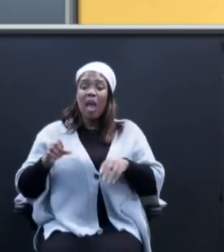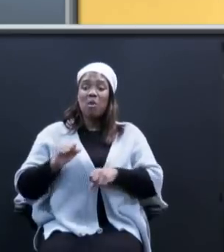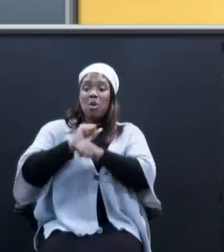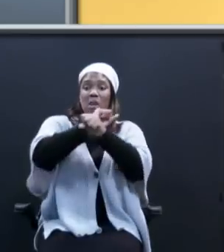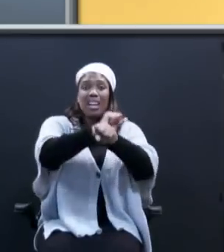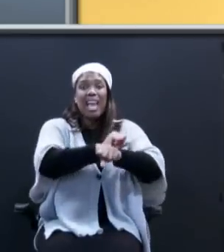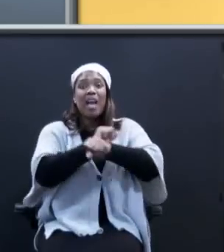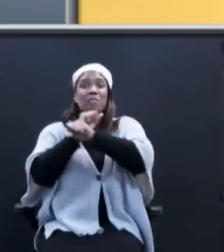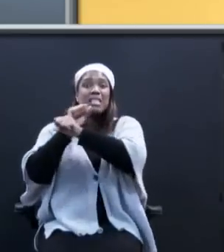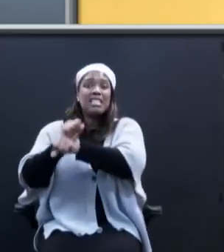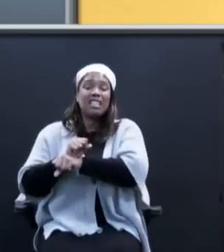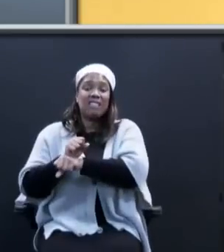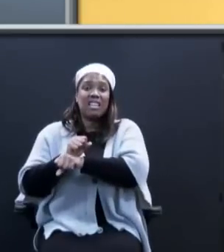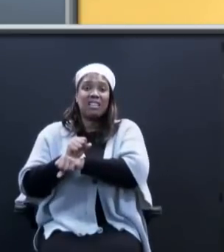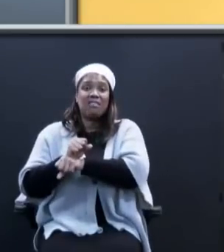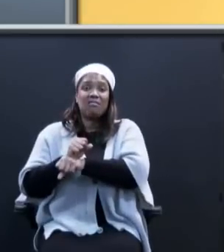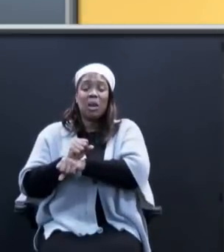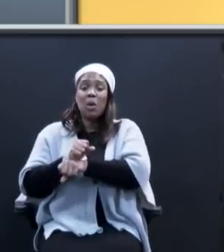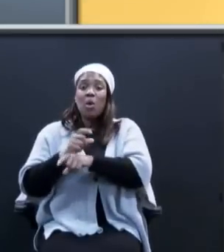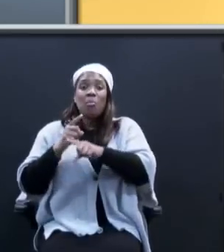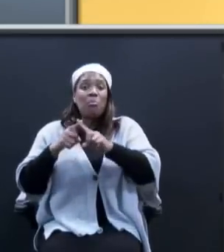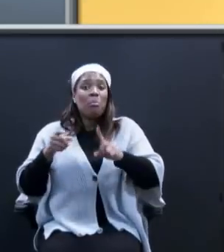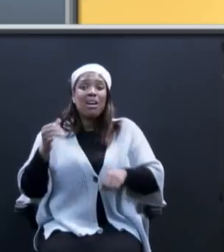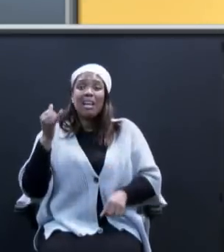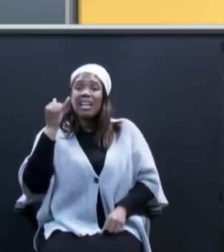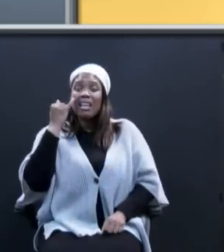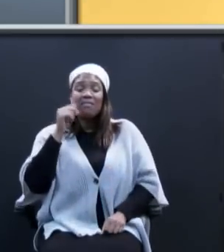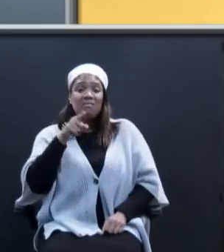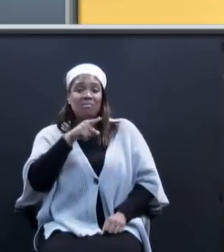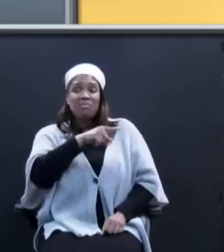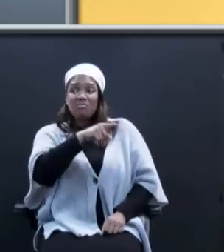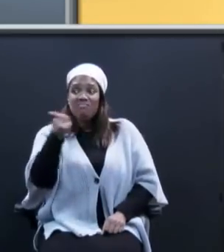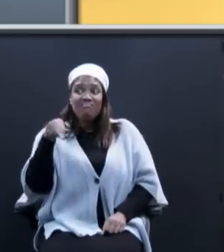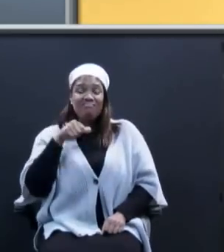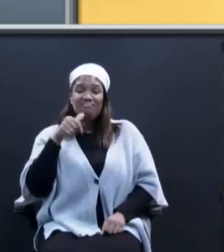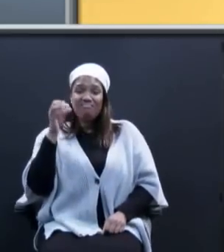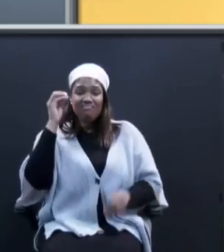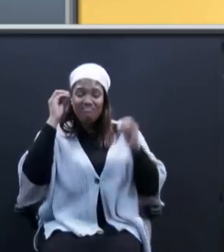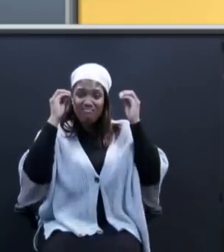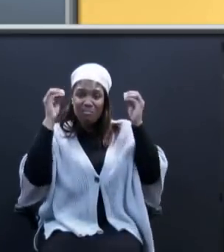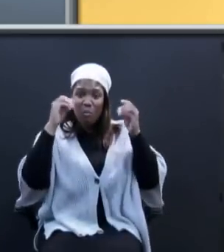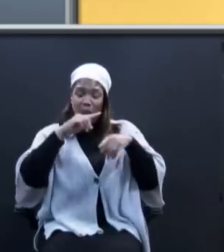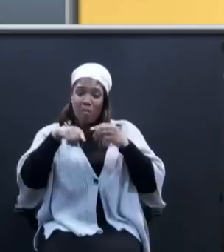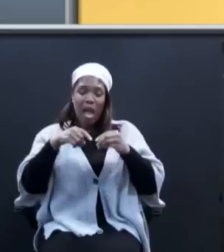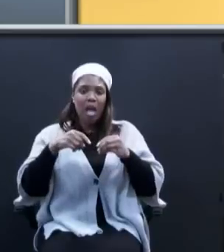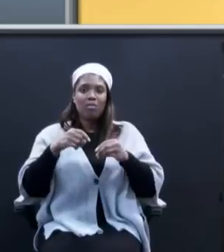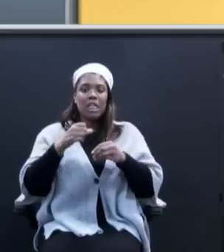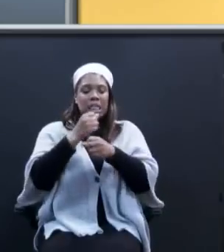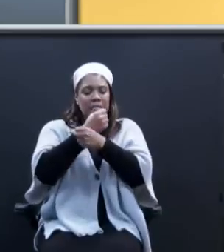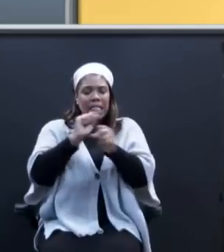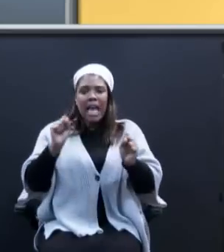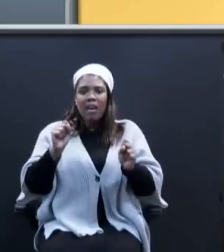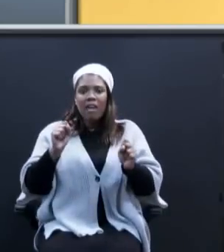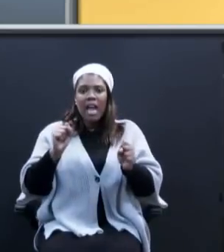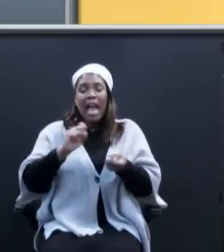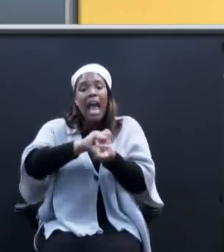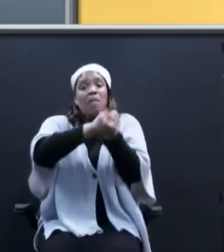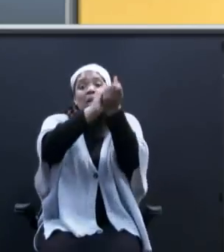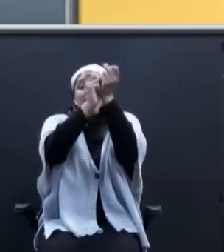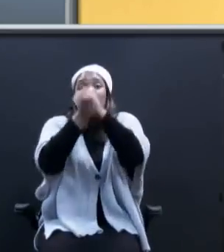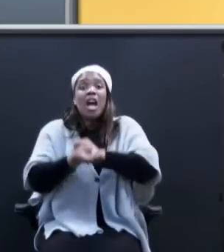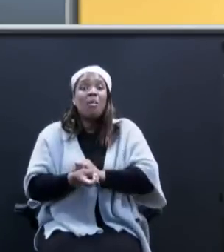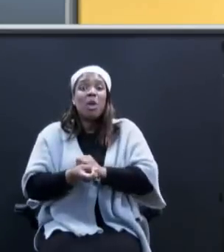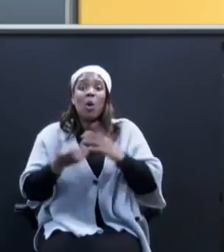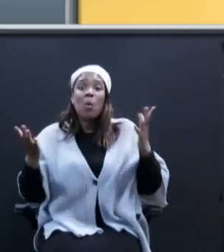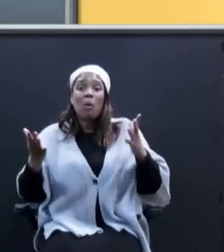If you are not teaching about salvation and becoming what God created you to be, and that is a